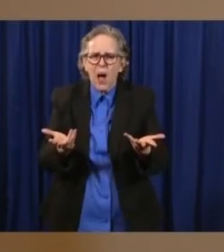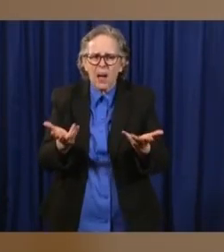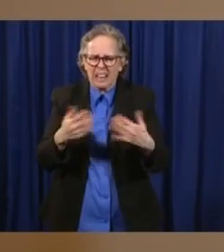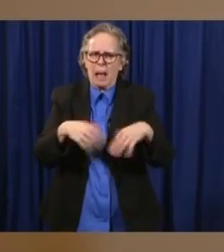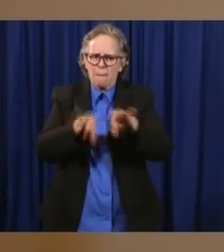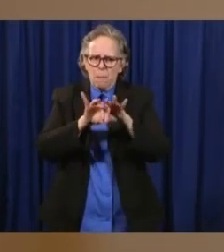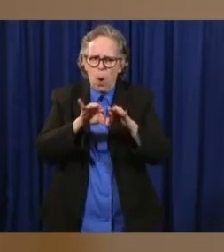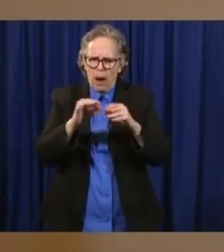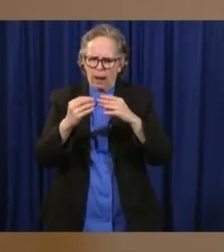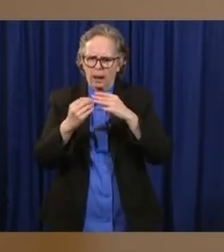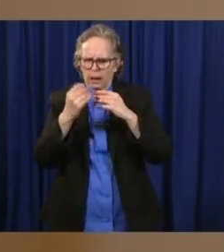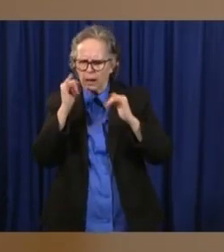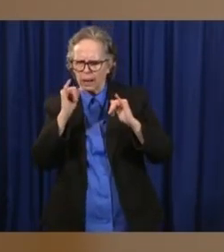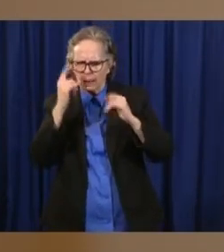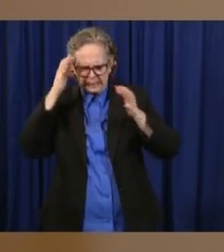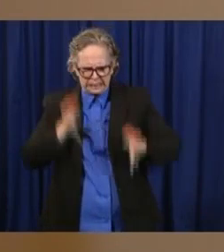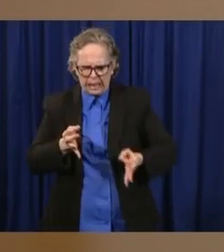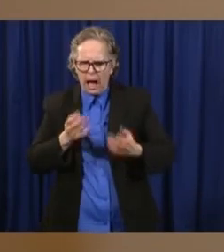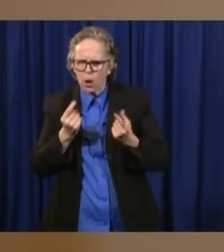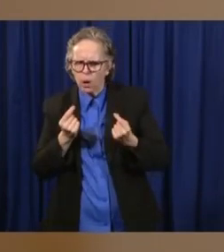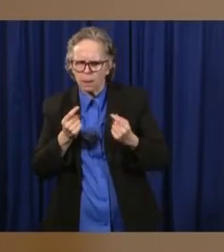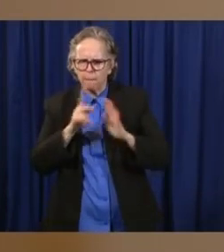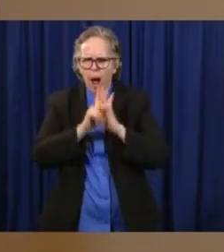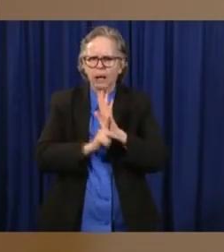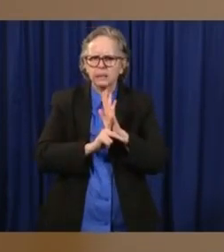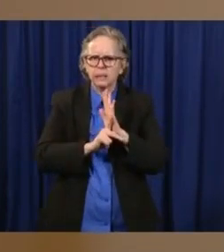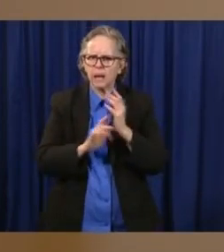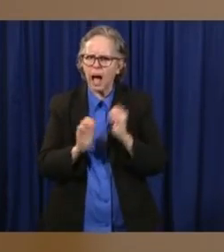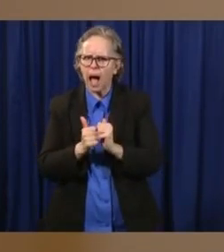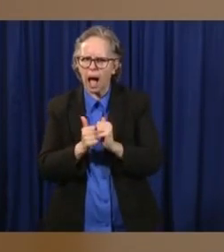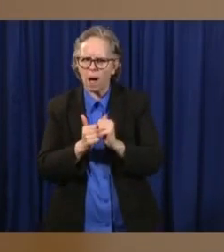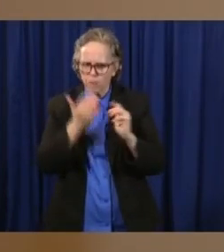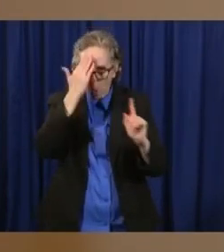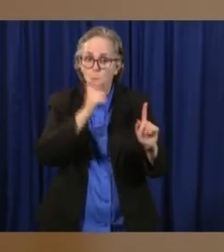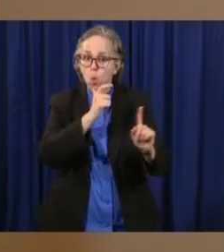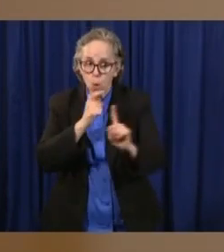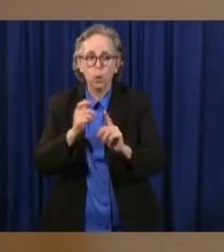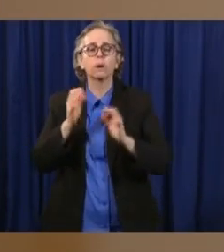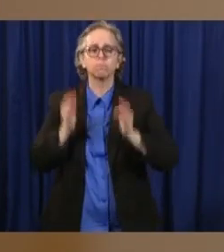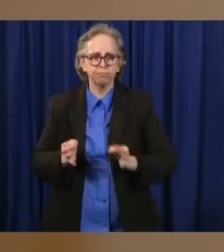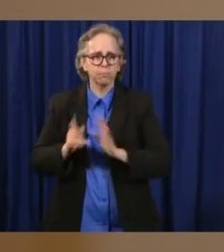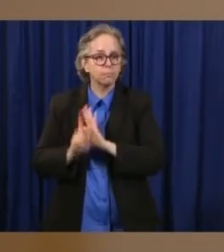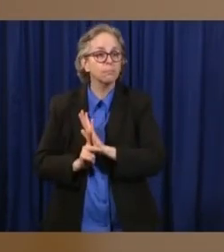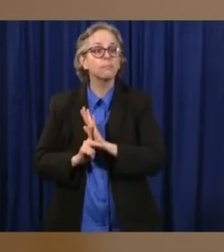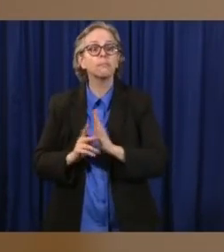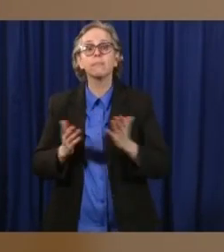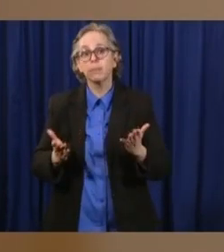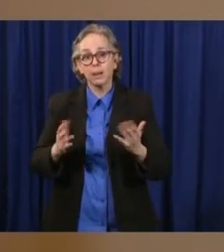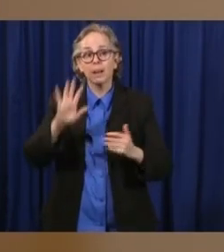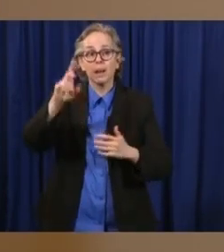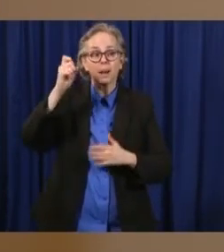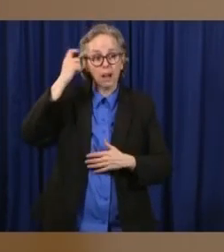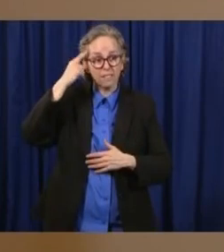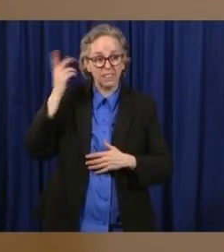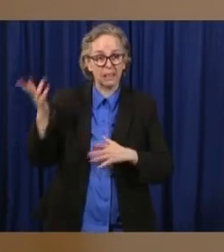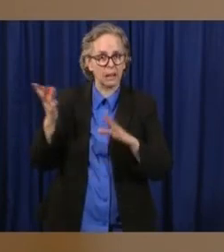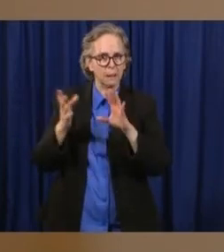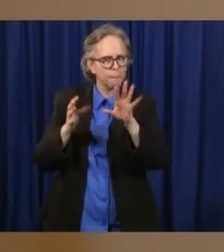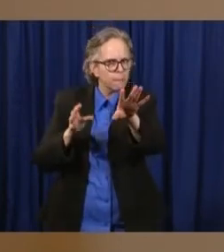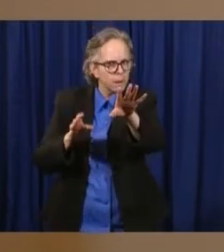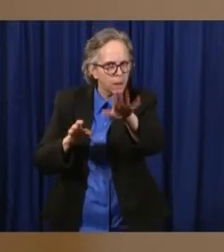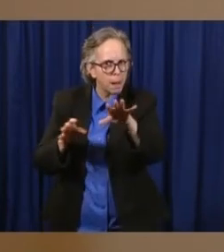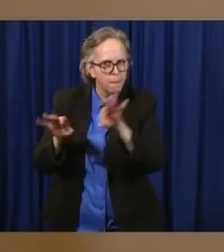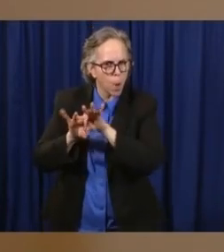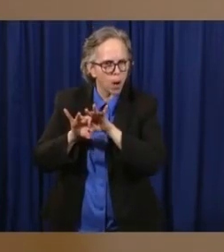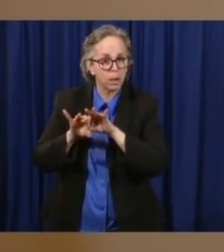actually changing our policies. The Lieutenant Governor said, and I think this is very important, we will be doing a